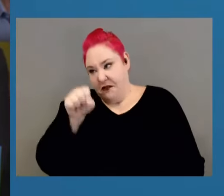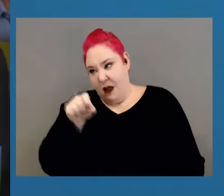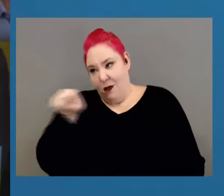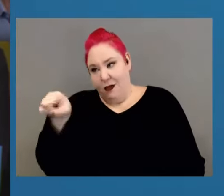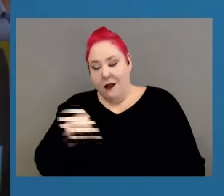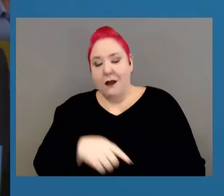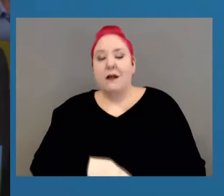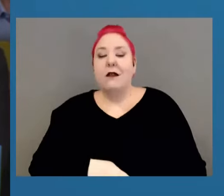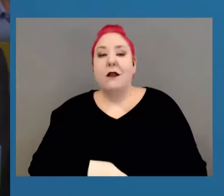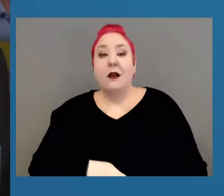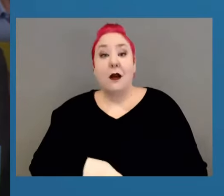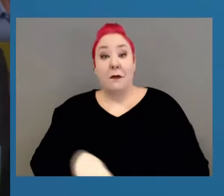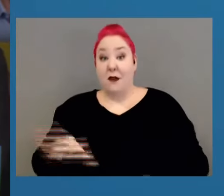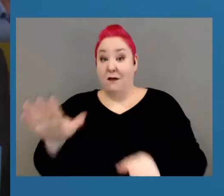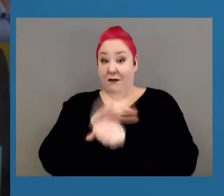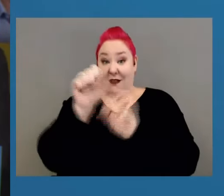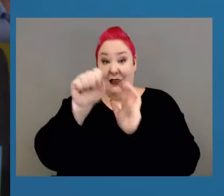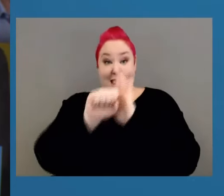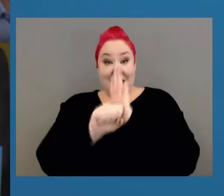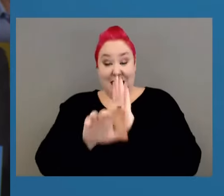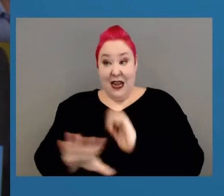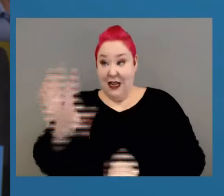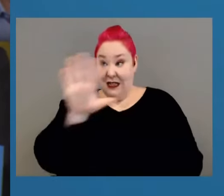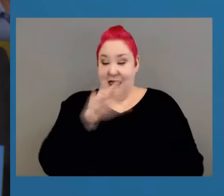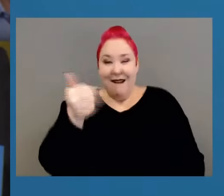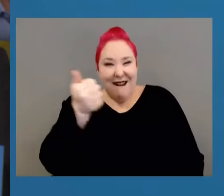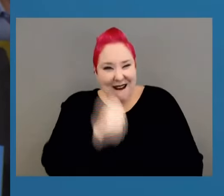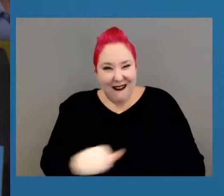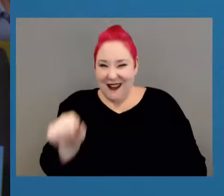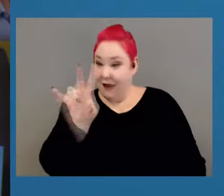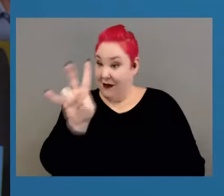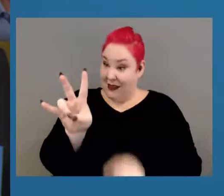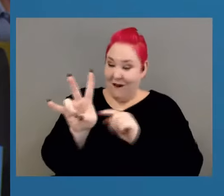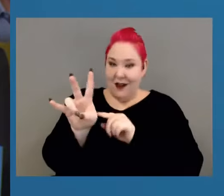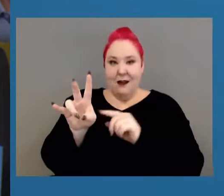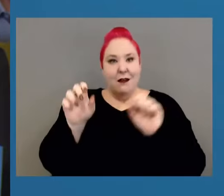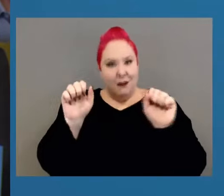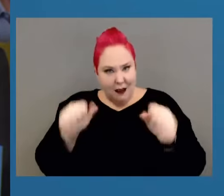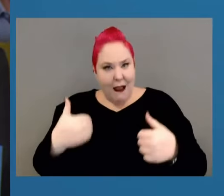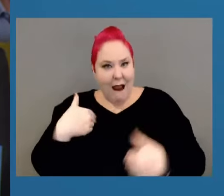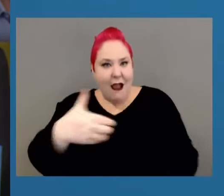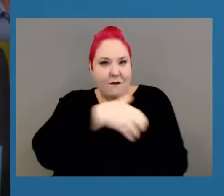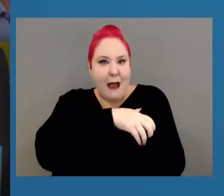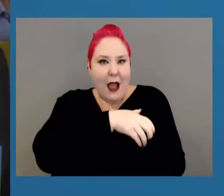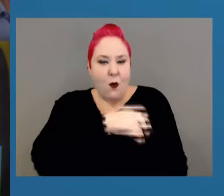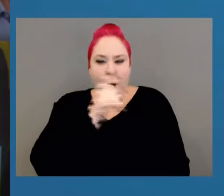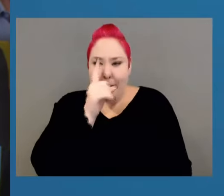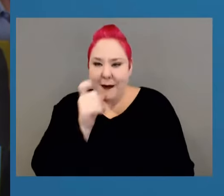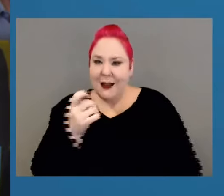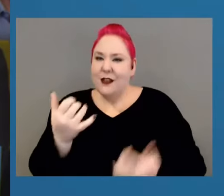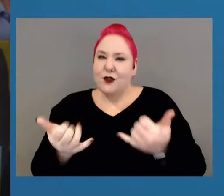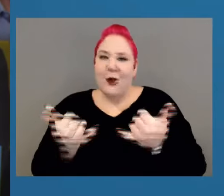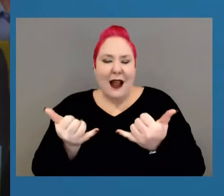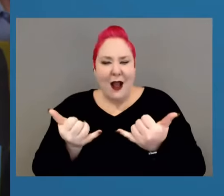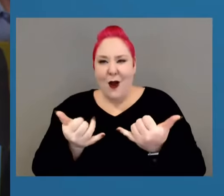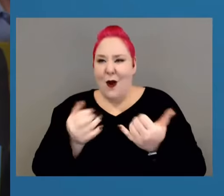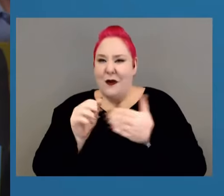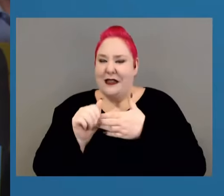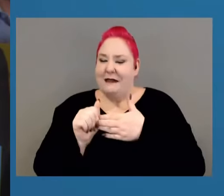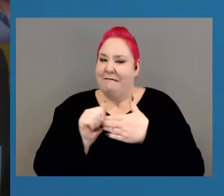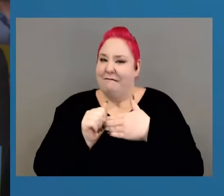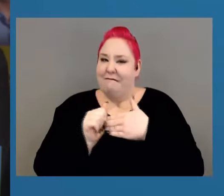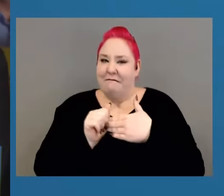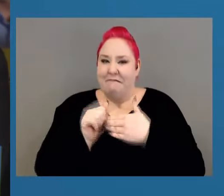statewide, any one of them has the power because they have such thin margins right now, right? The balance of power